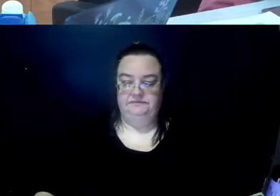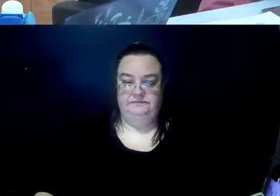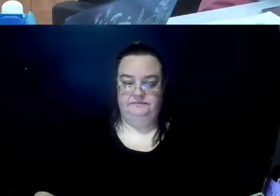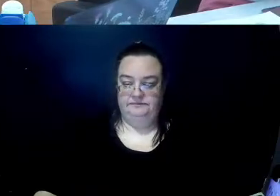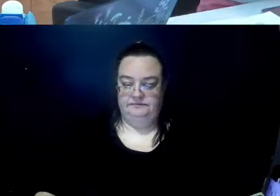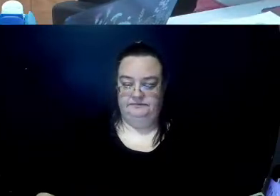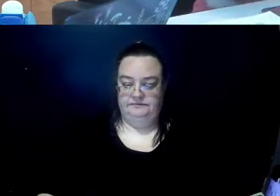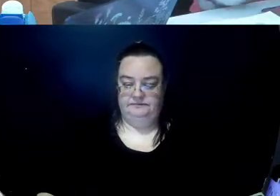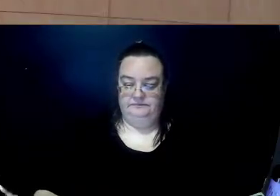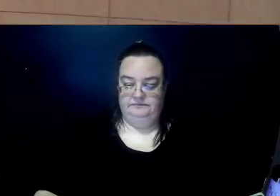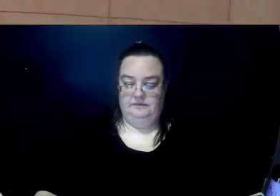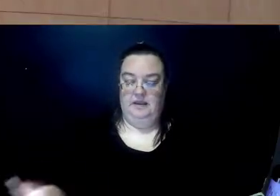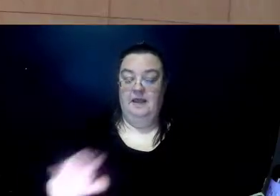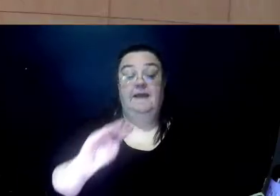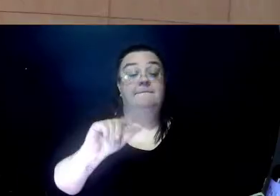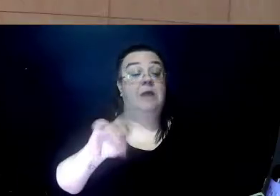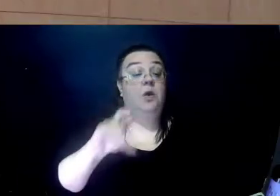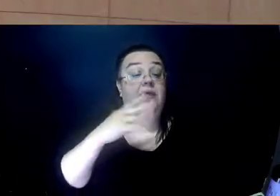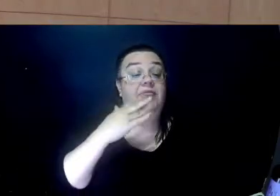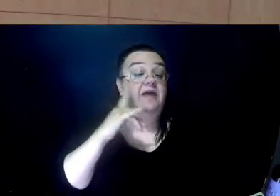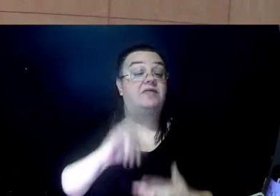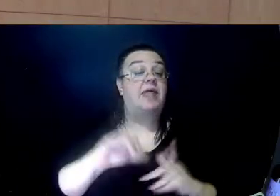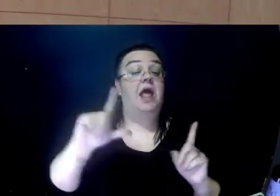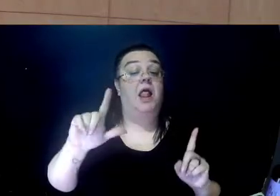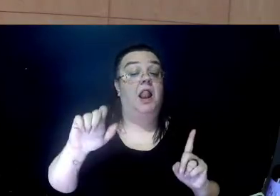All right, thank you for that. Councilmember LeGlow.